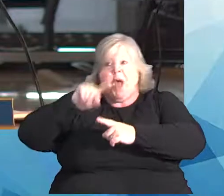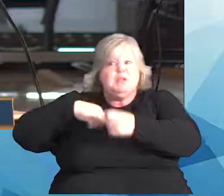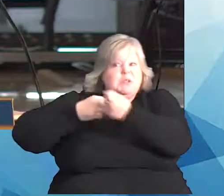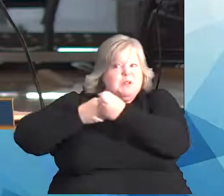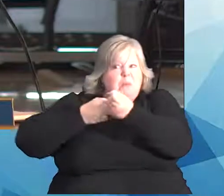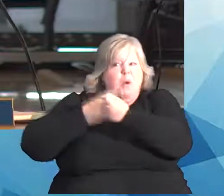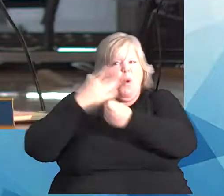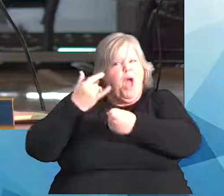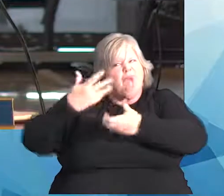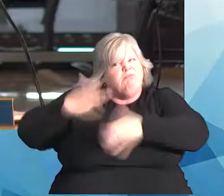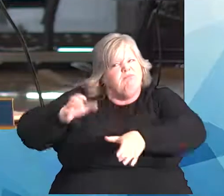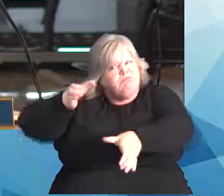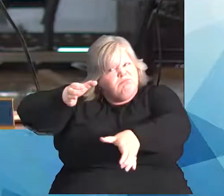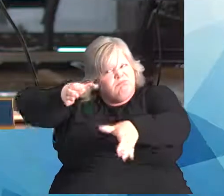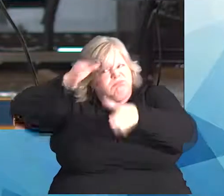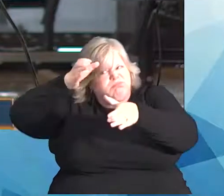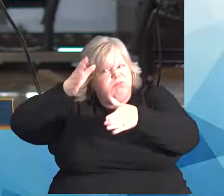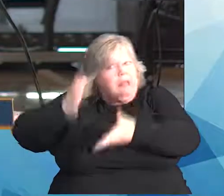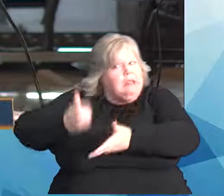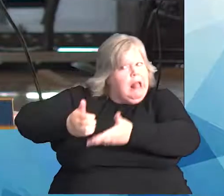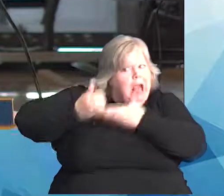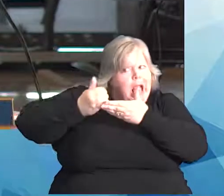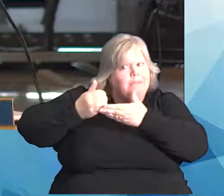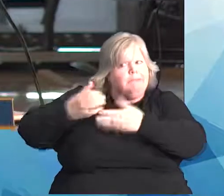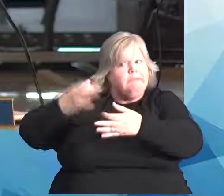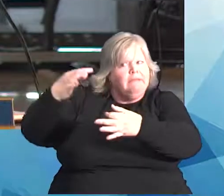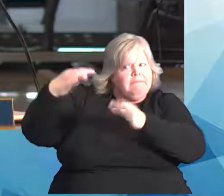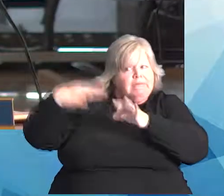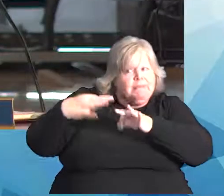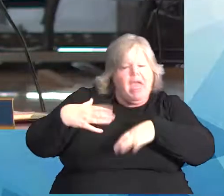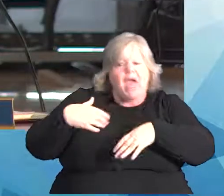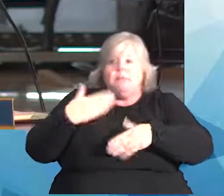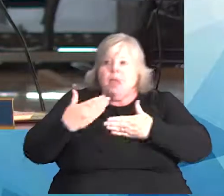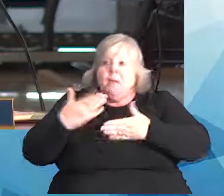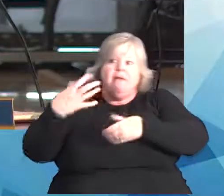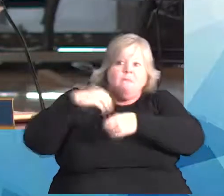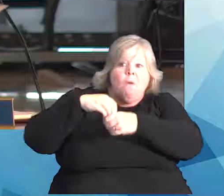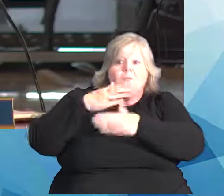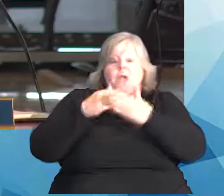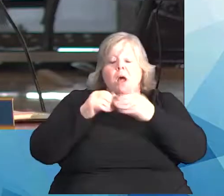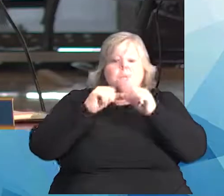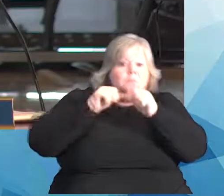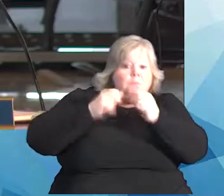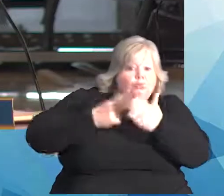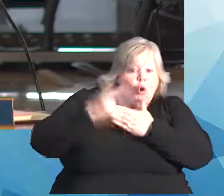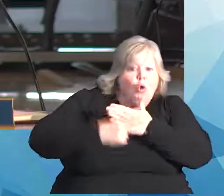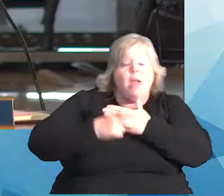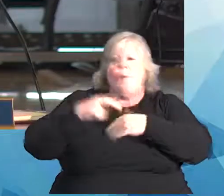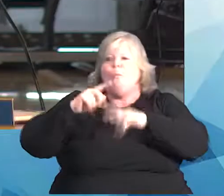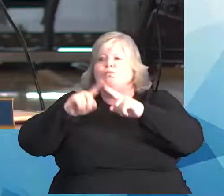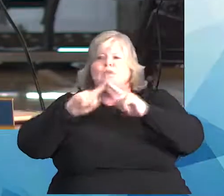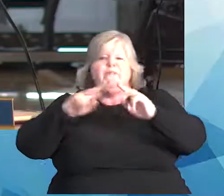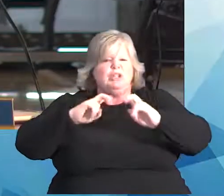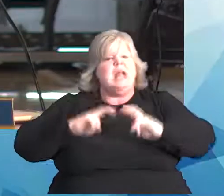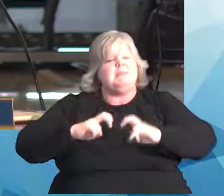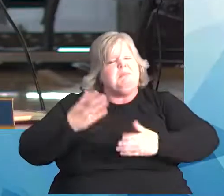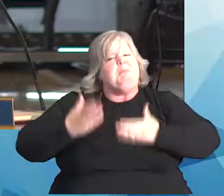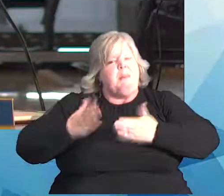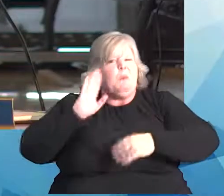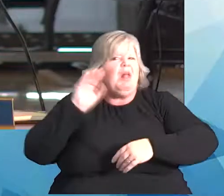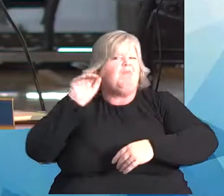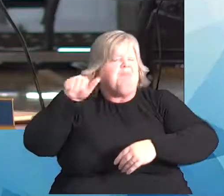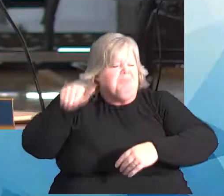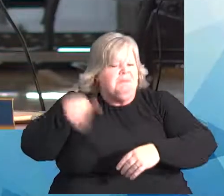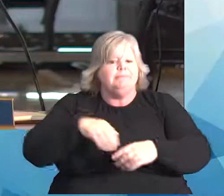institutional knowledge and assist with some ongoing programs and assessments that we are working on. But their